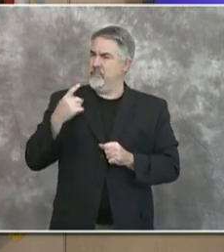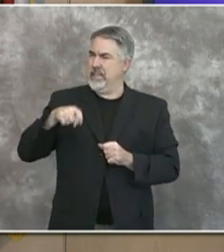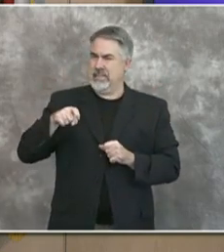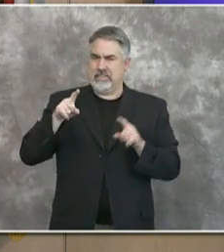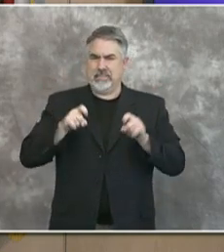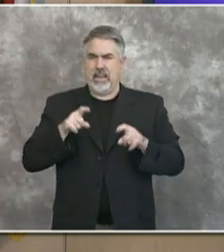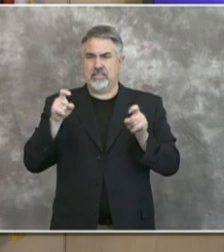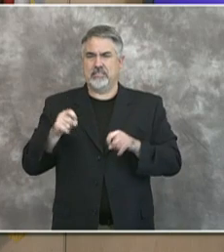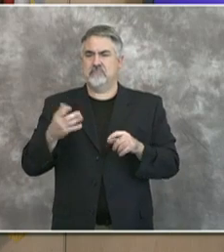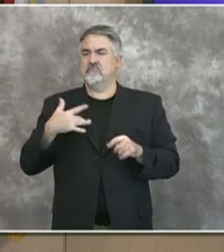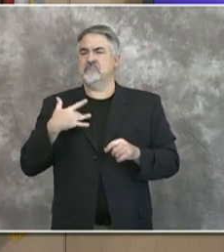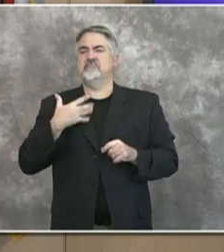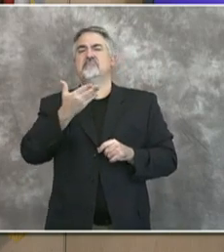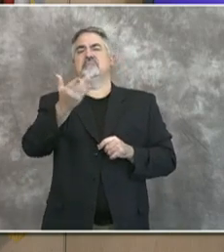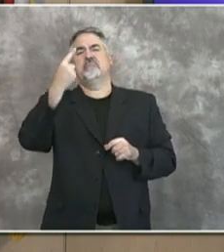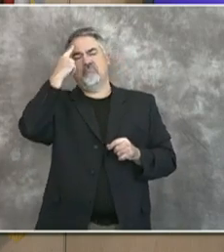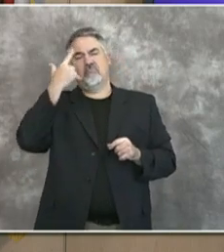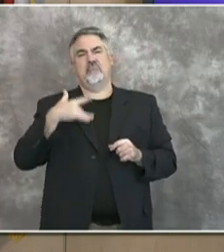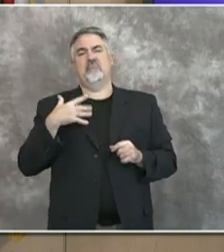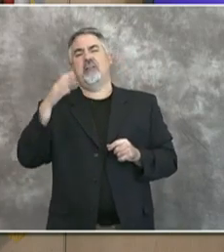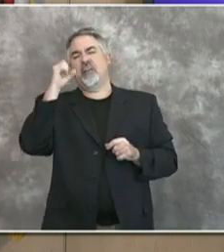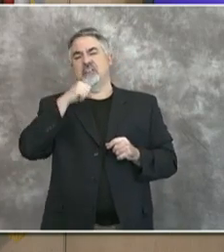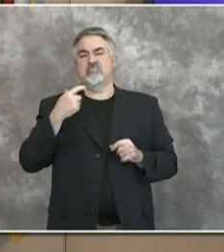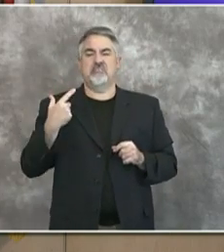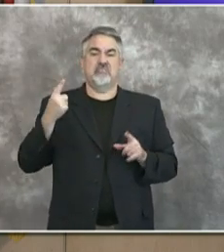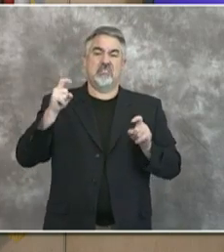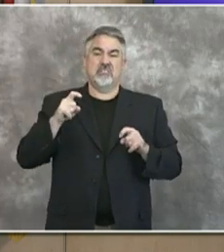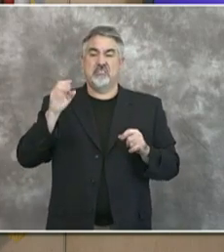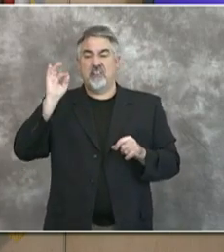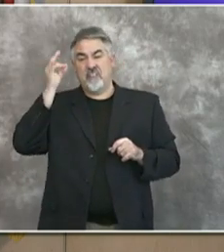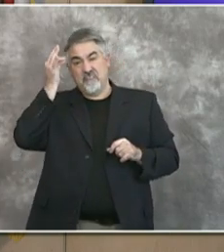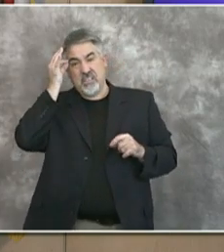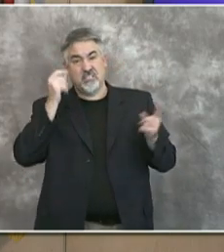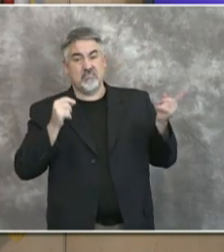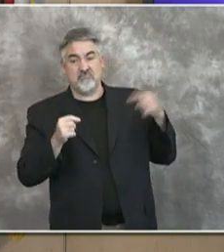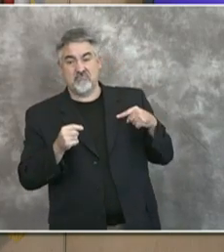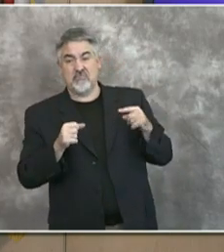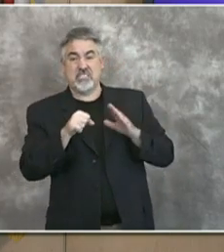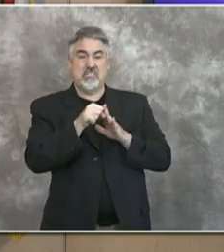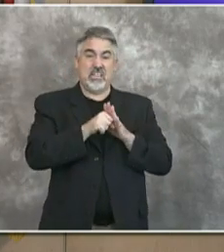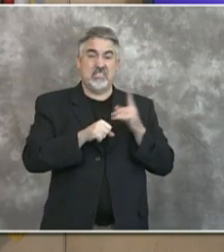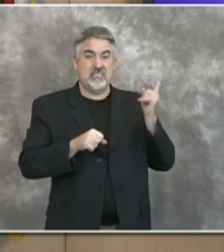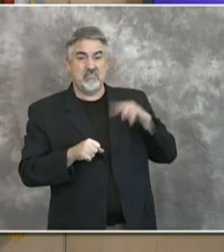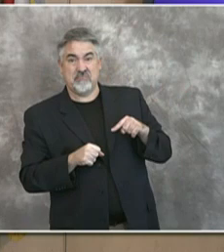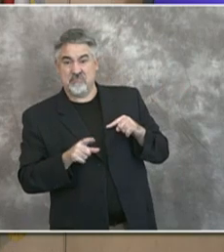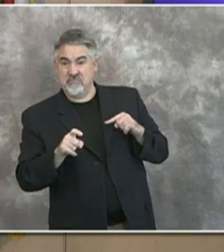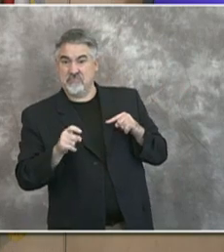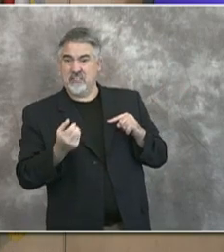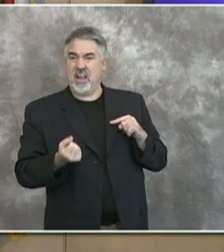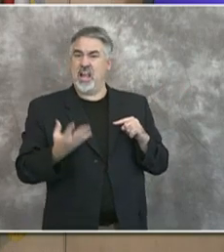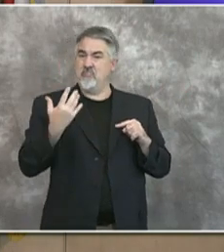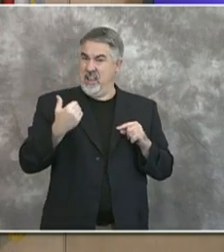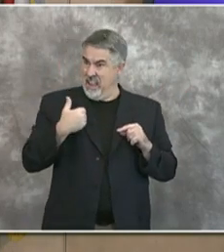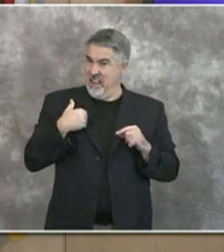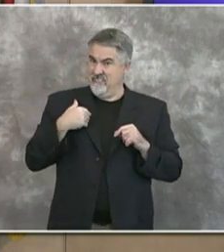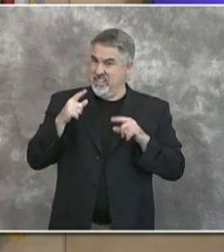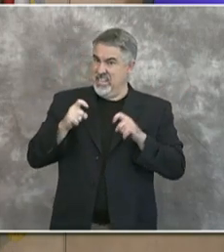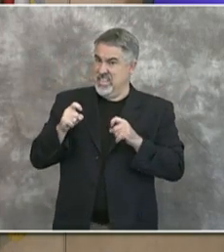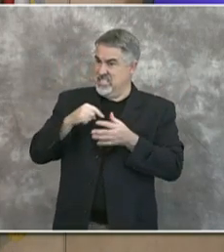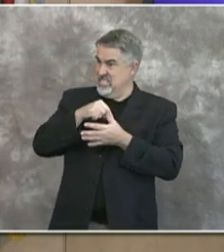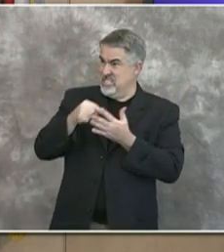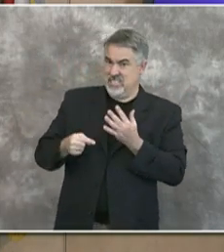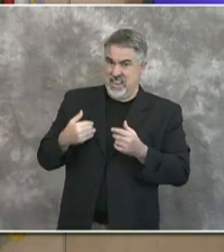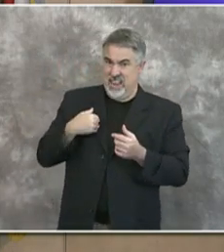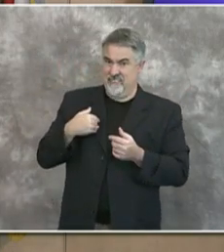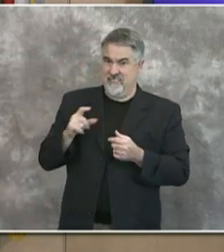guidances from the state and federal. Do we have all of the components and pieces that go into that so we're able to execute on that? And then what is an agreed